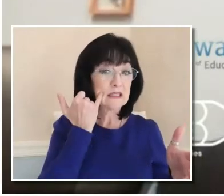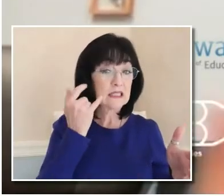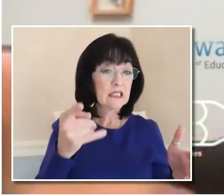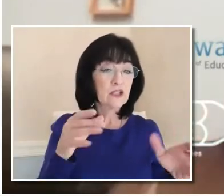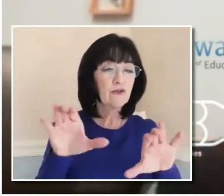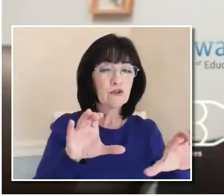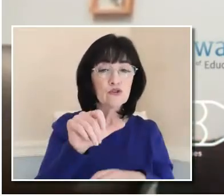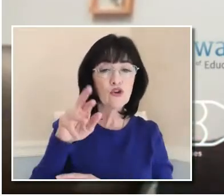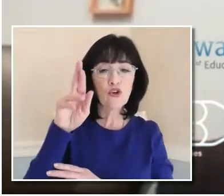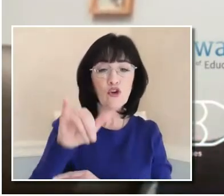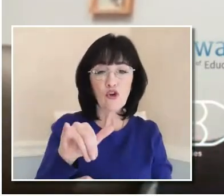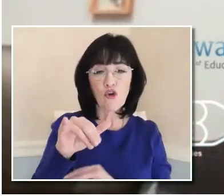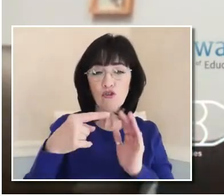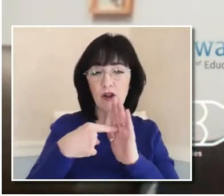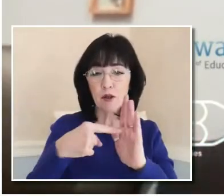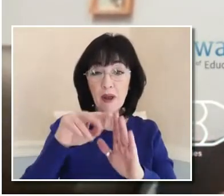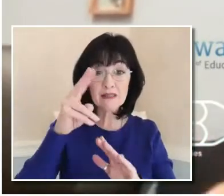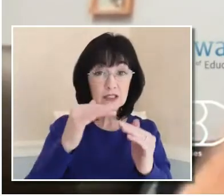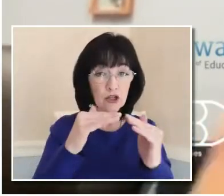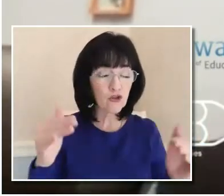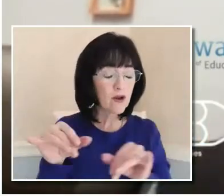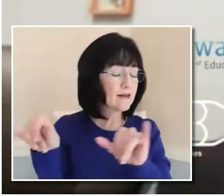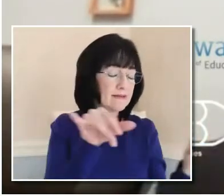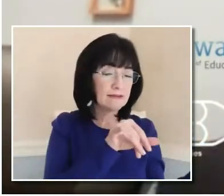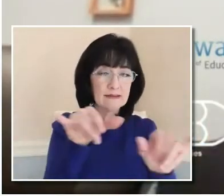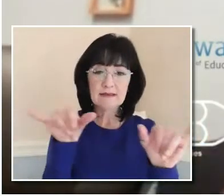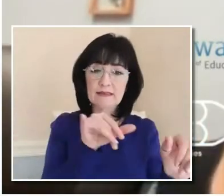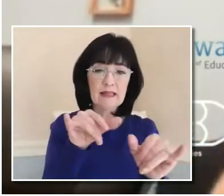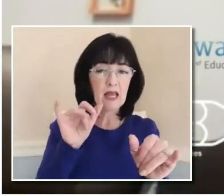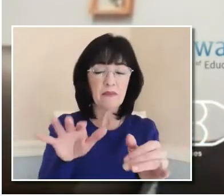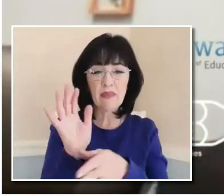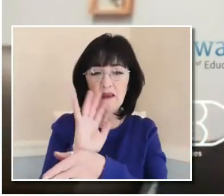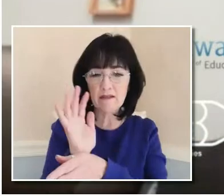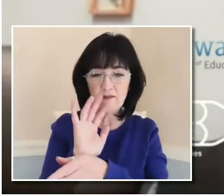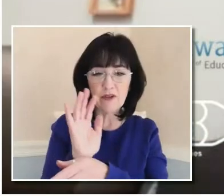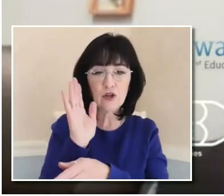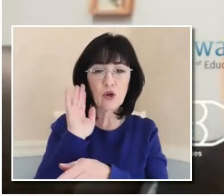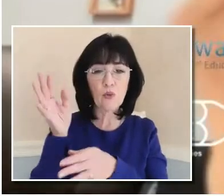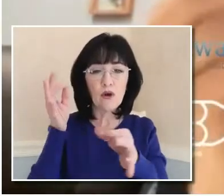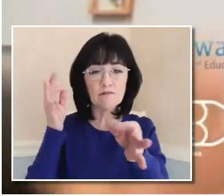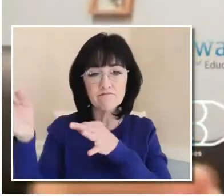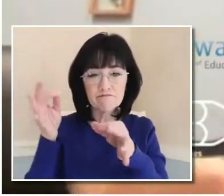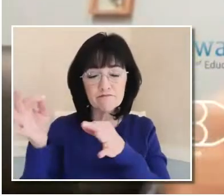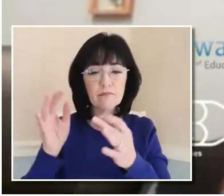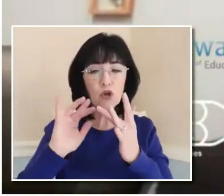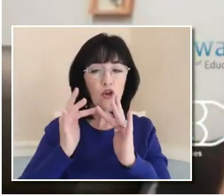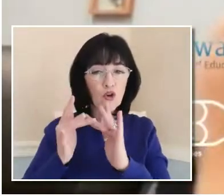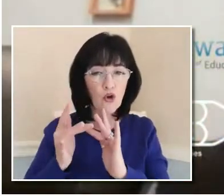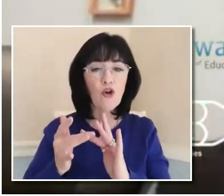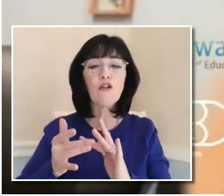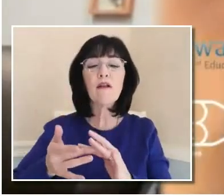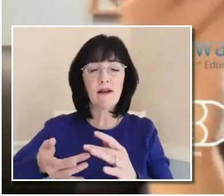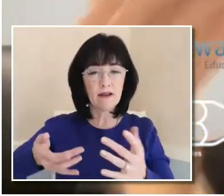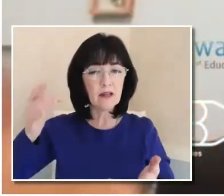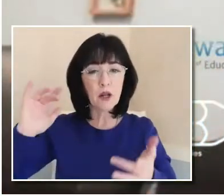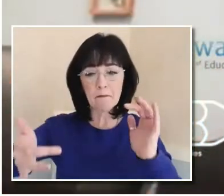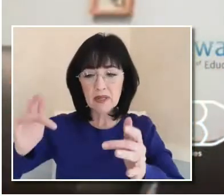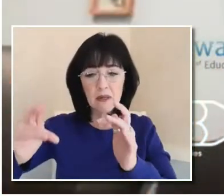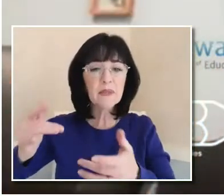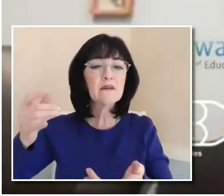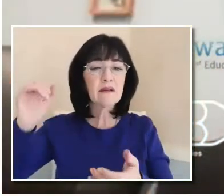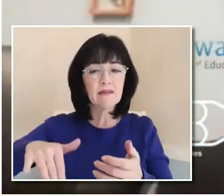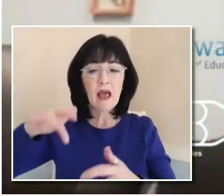second grade, that's what they're going to do in the video. And the video is going to give them manipulatives online, digital manipulatives, to help them be able to do that